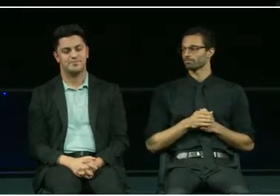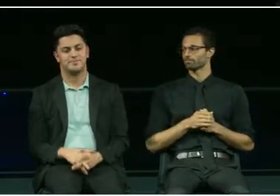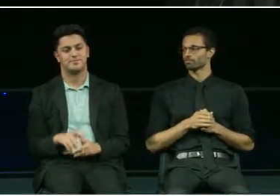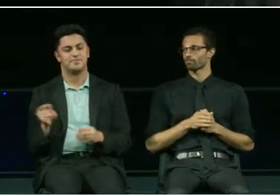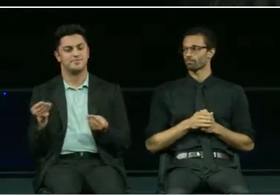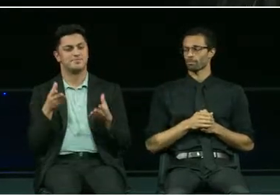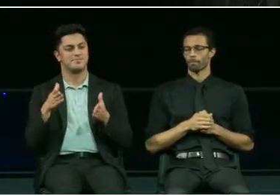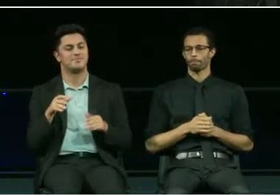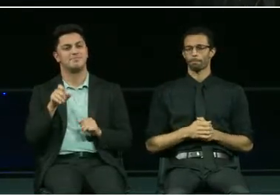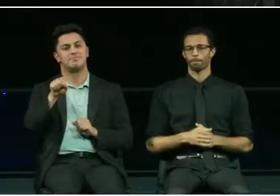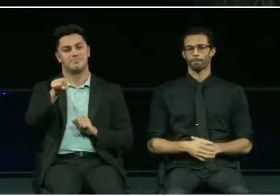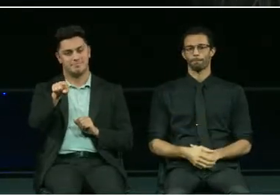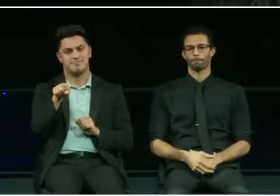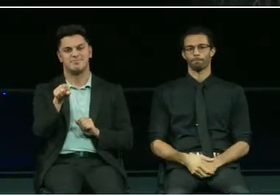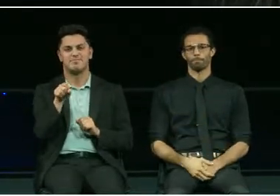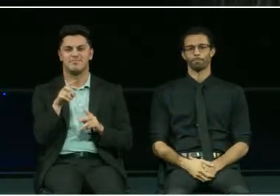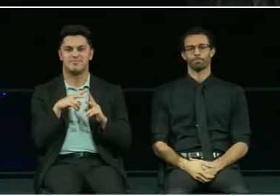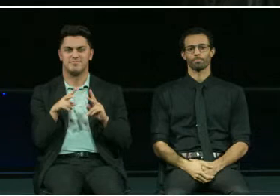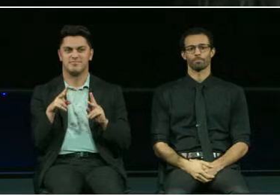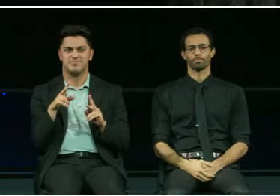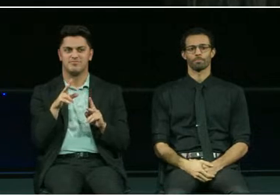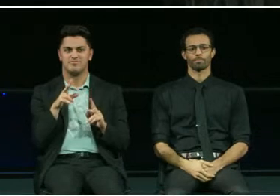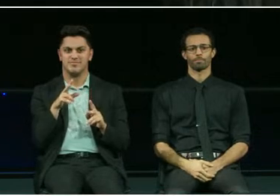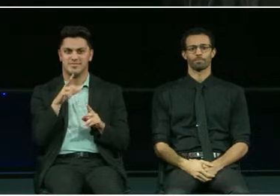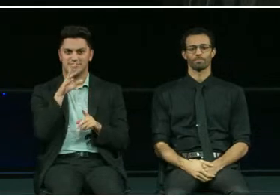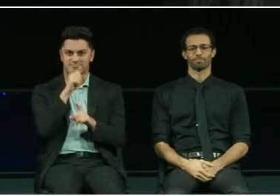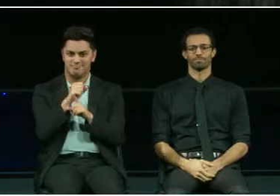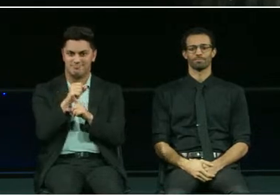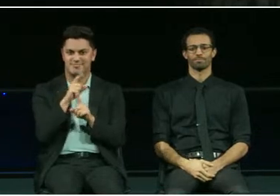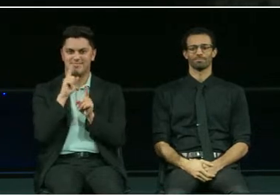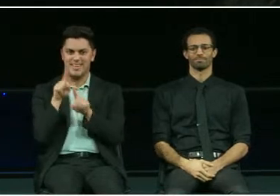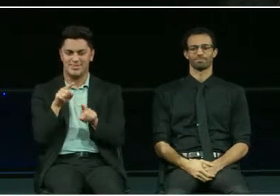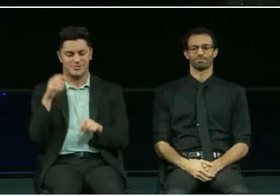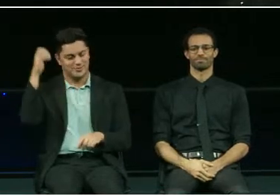Yeah, it was certainly a very precocious answer, if not.